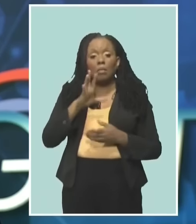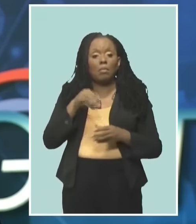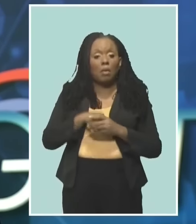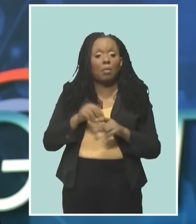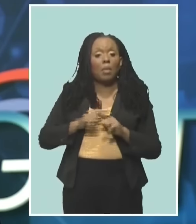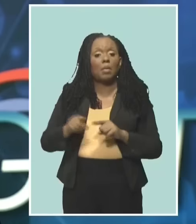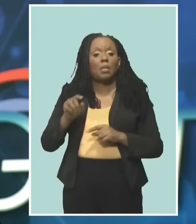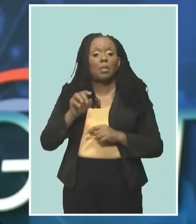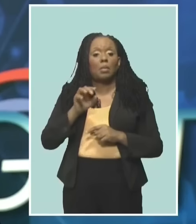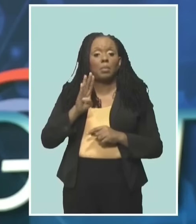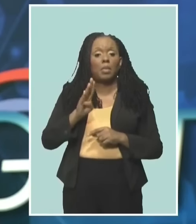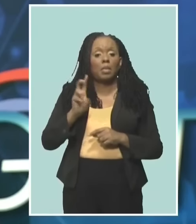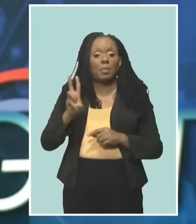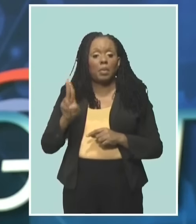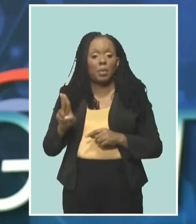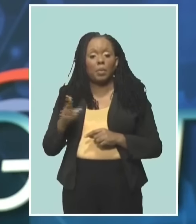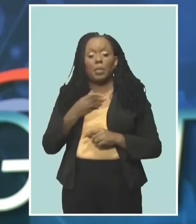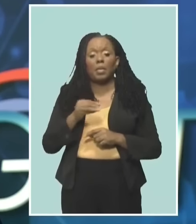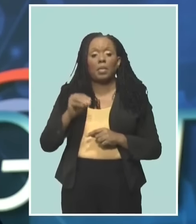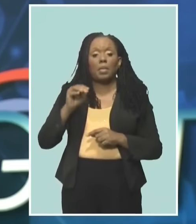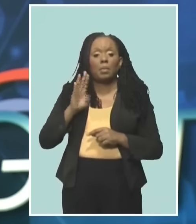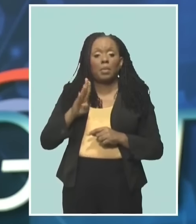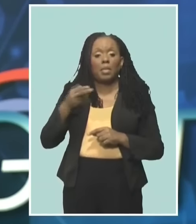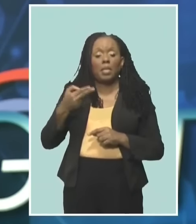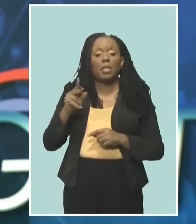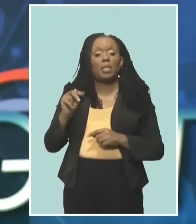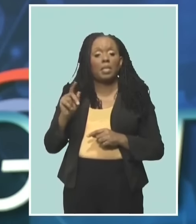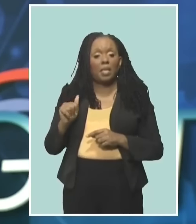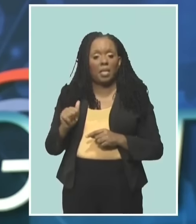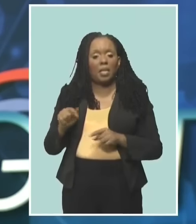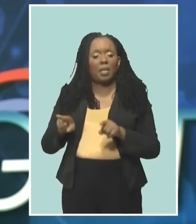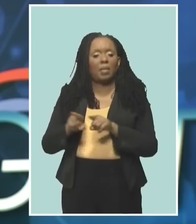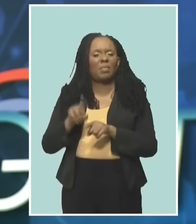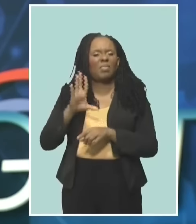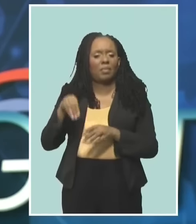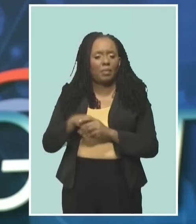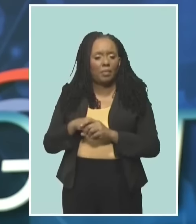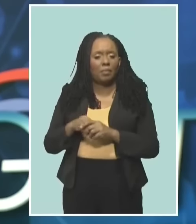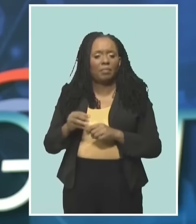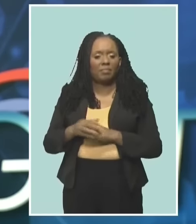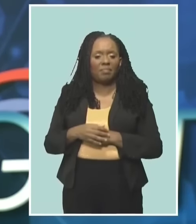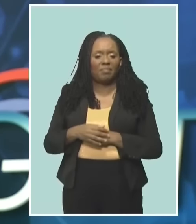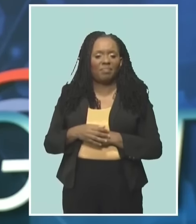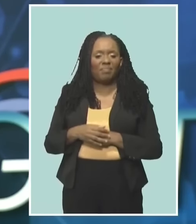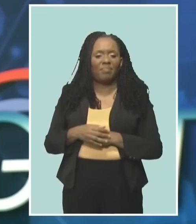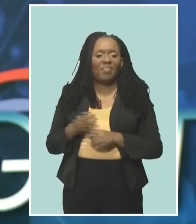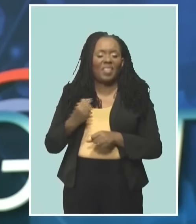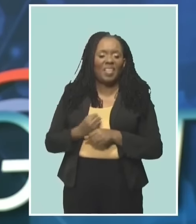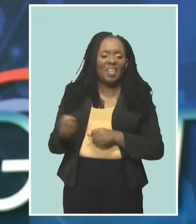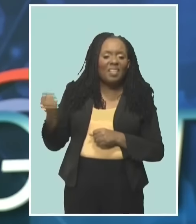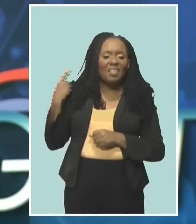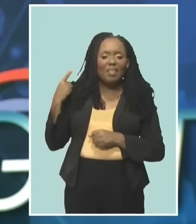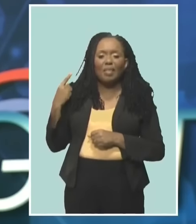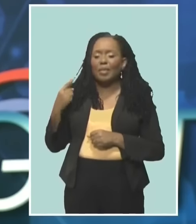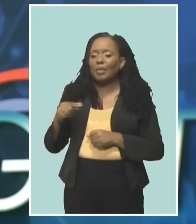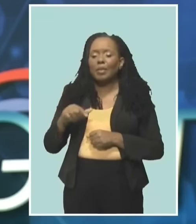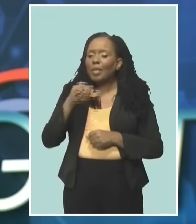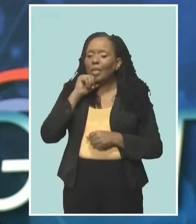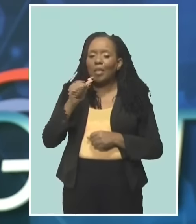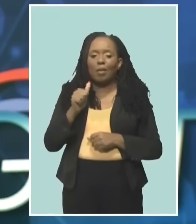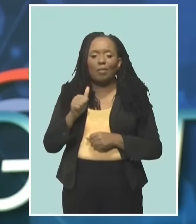and Tourism Association. After a number of stakeholder meetings last year failed to reach agreement on the language of minimum terms